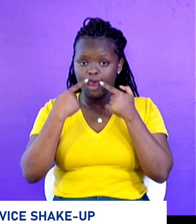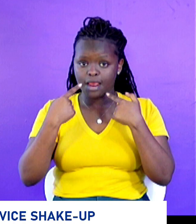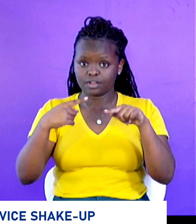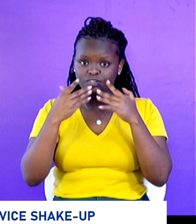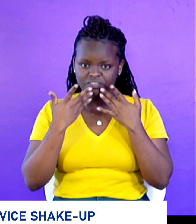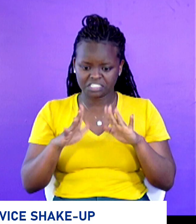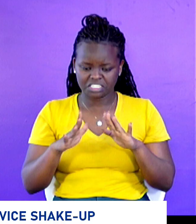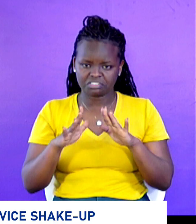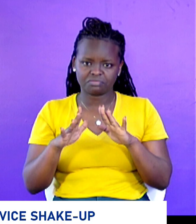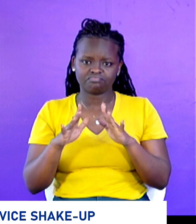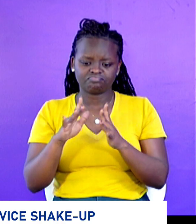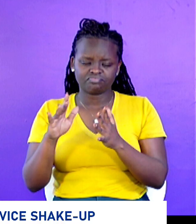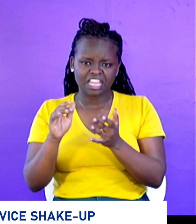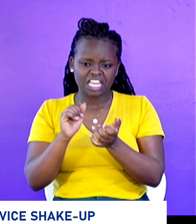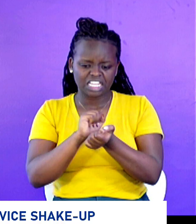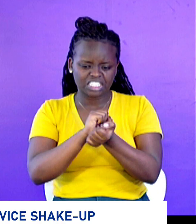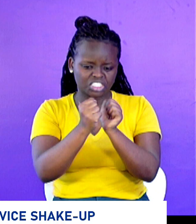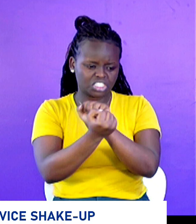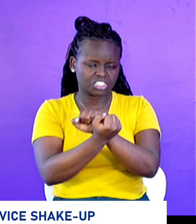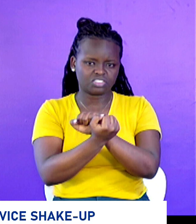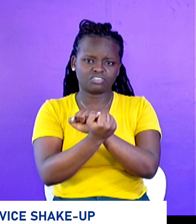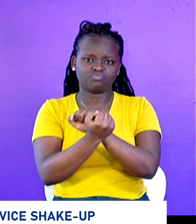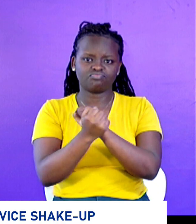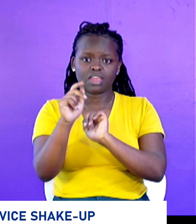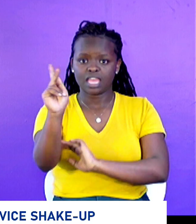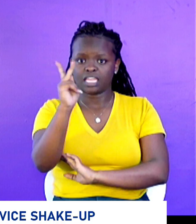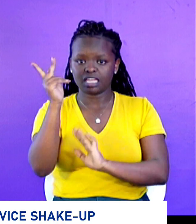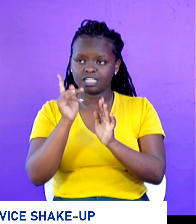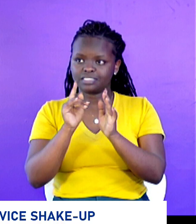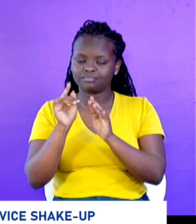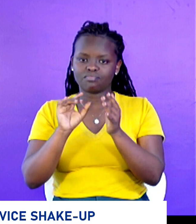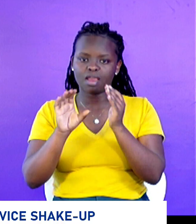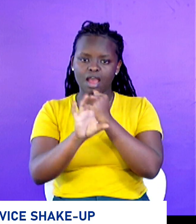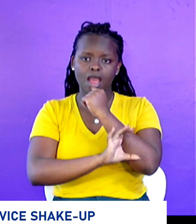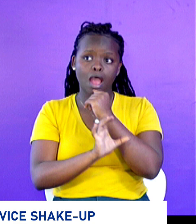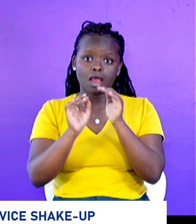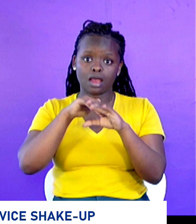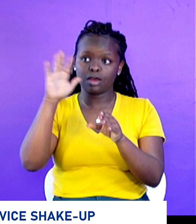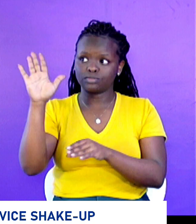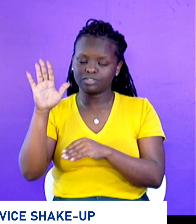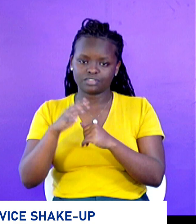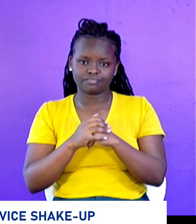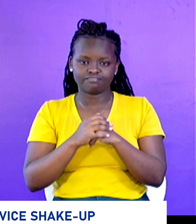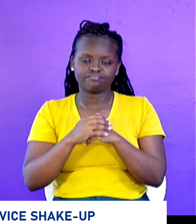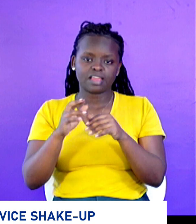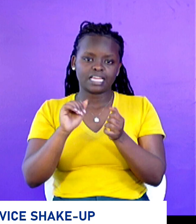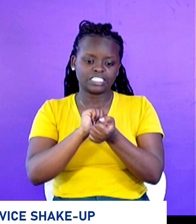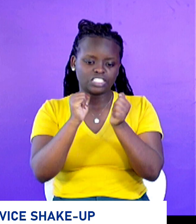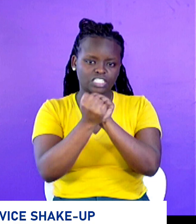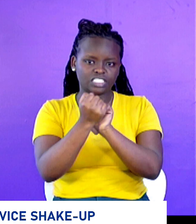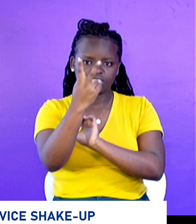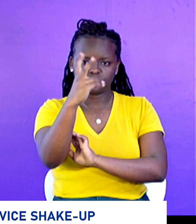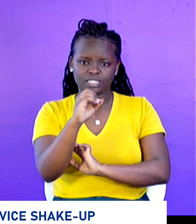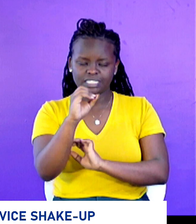a sweeping reshuffle in Kenya's foreign service, nominating and redeploying 20